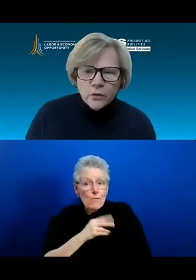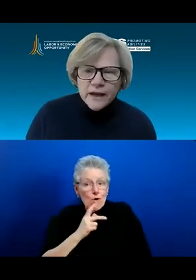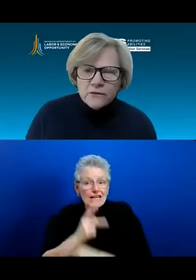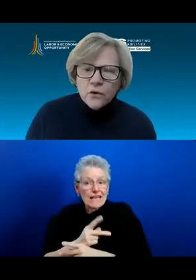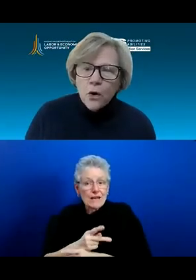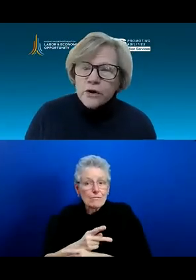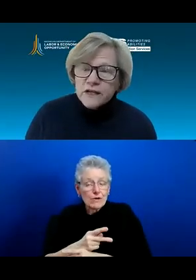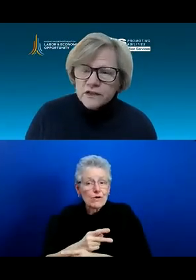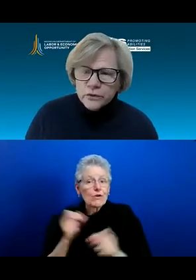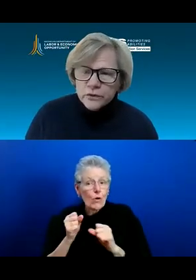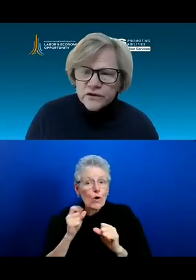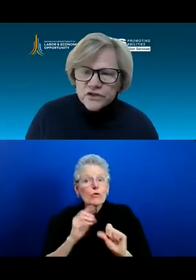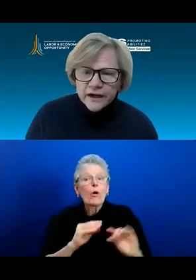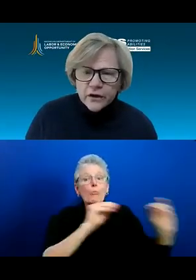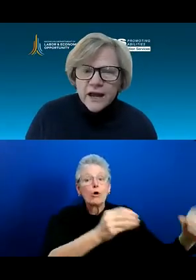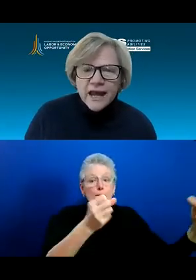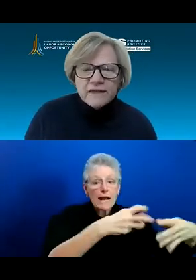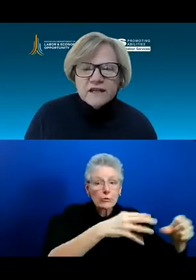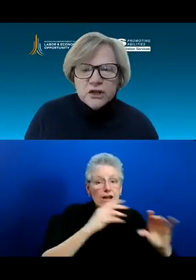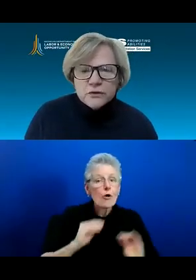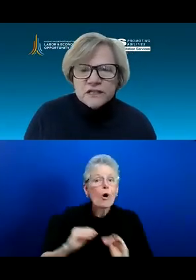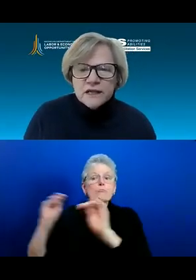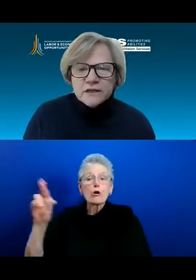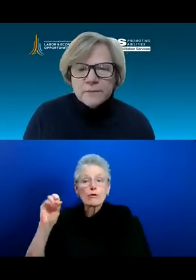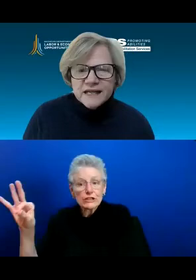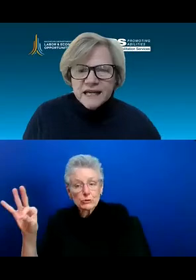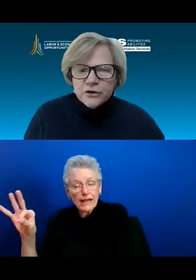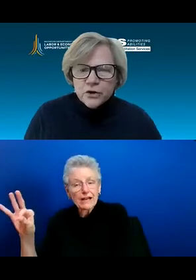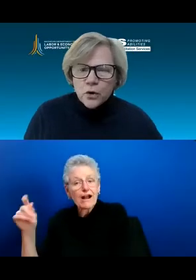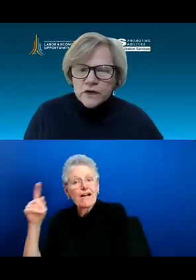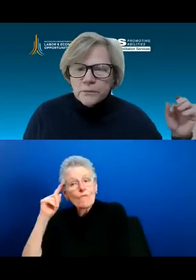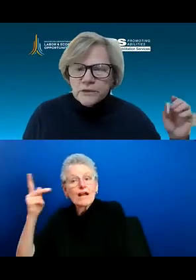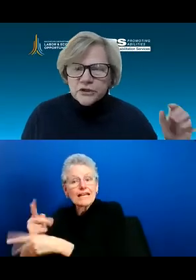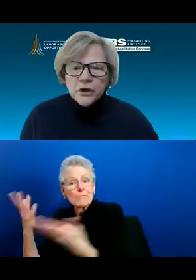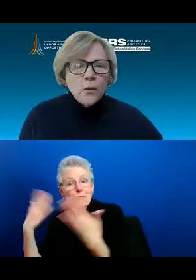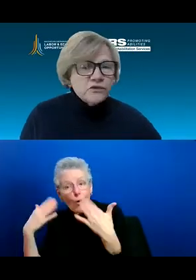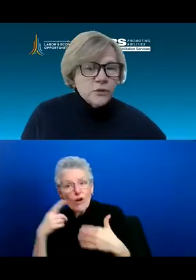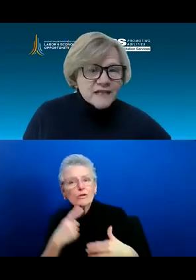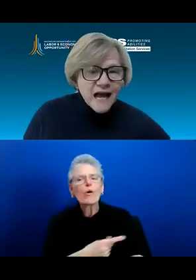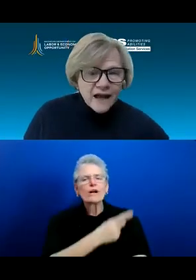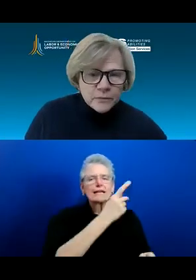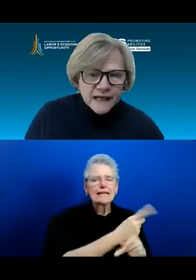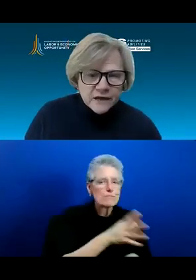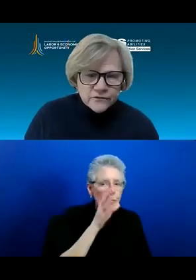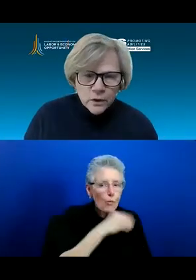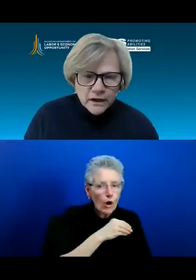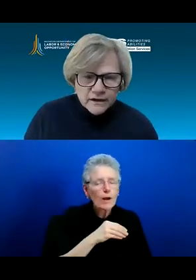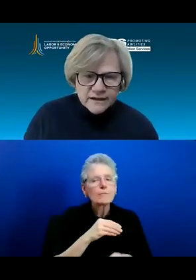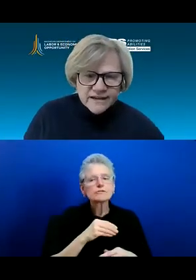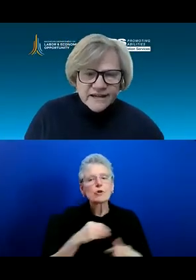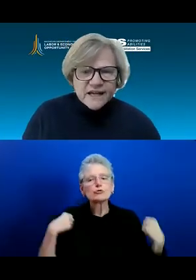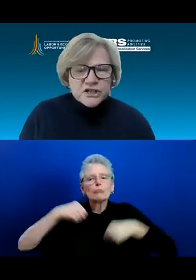the microwave or into the refrigerator and then used to maintain her core temperature while she was on the plant